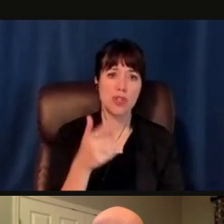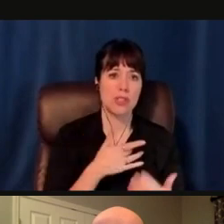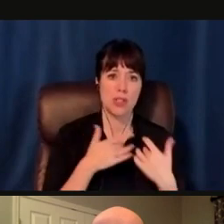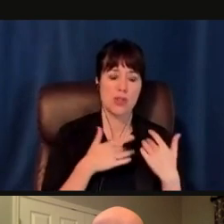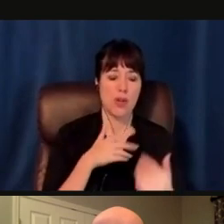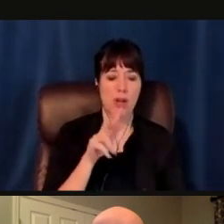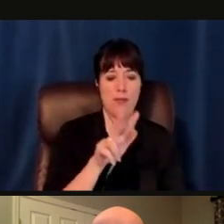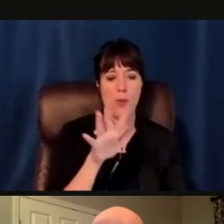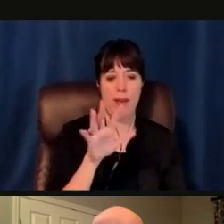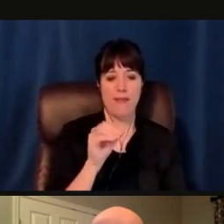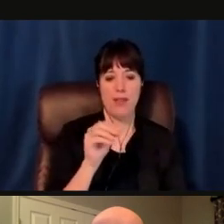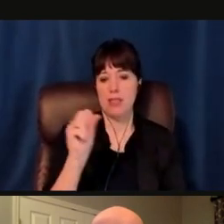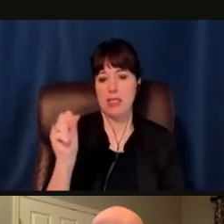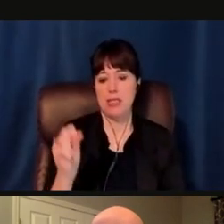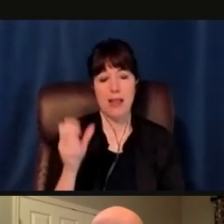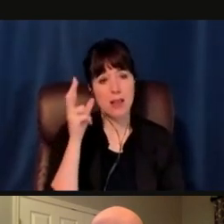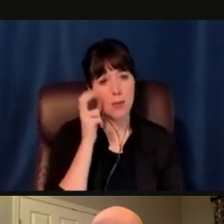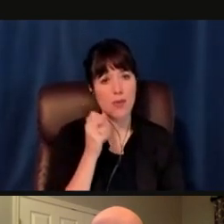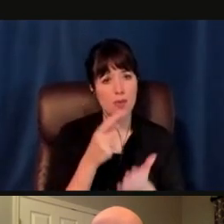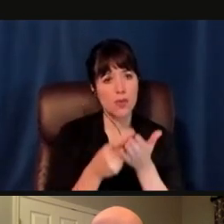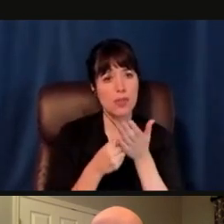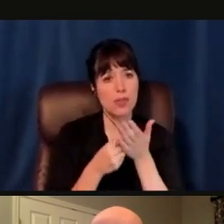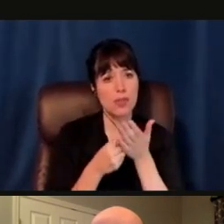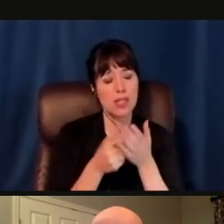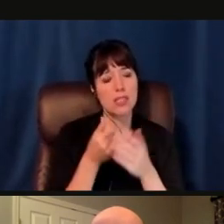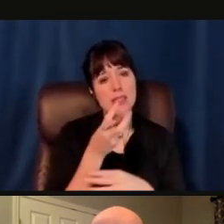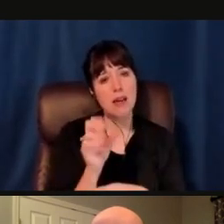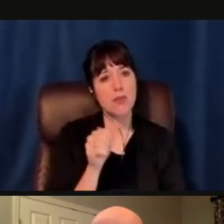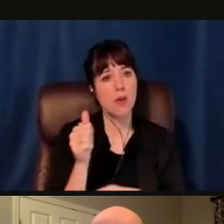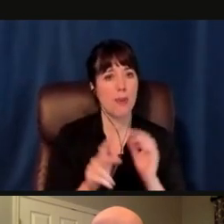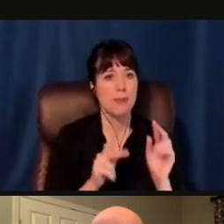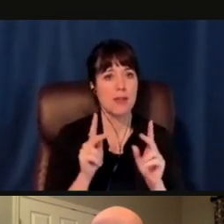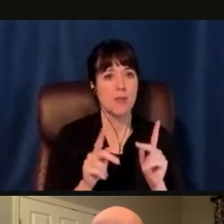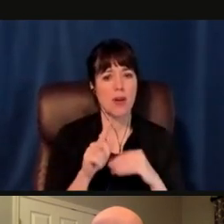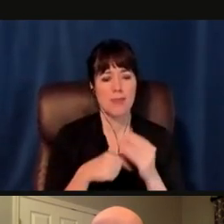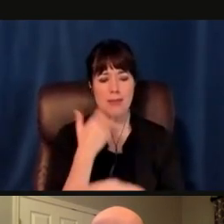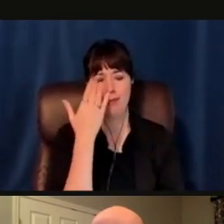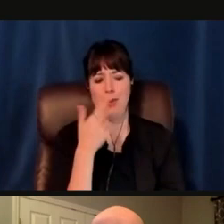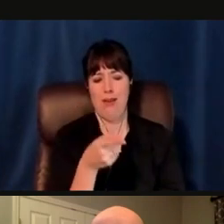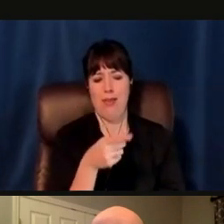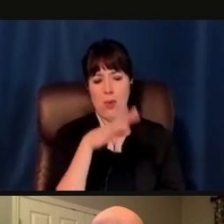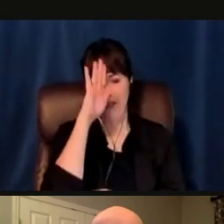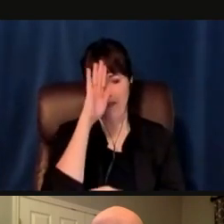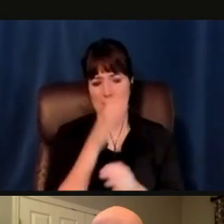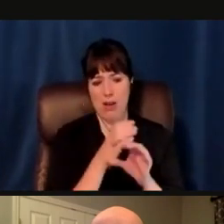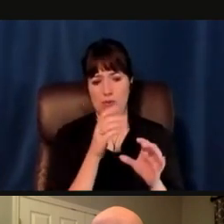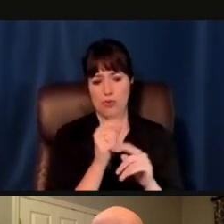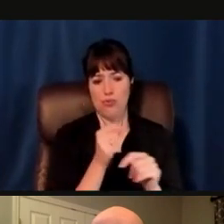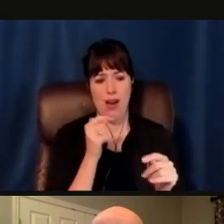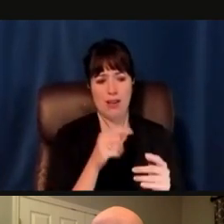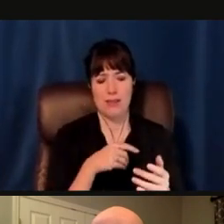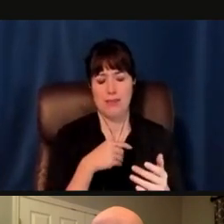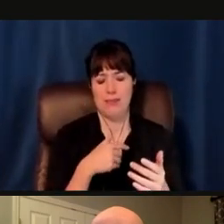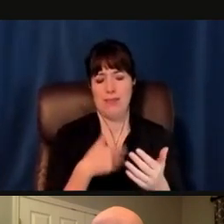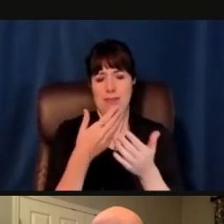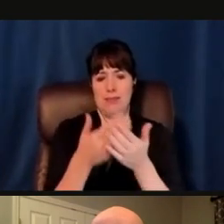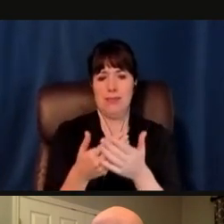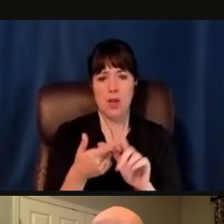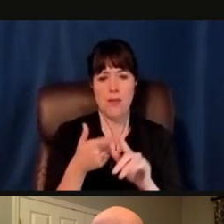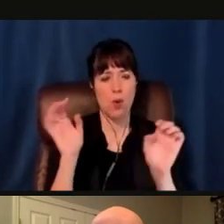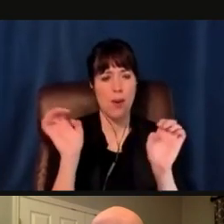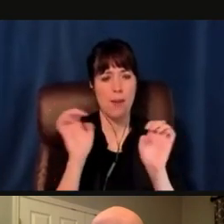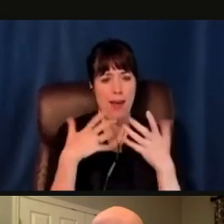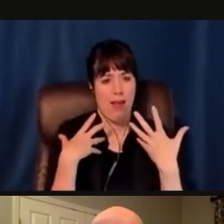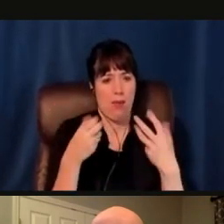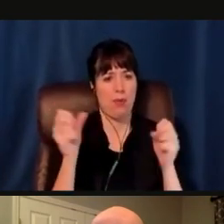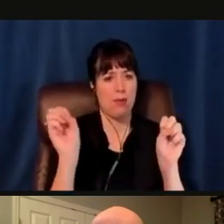350 Salem. I've heard discussions with several other people about why these fire trucks show up at emergencies, and sometimes they have to park